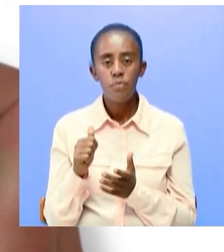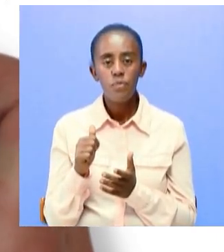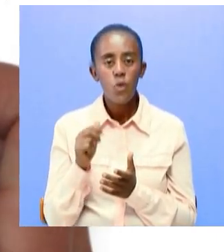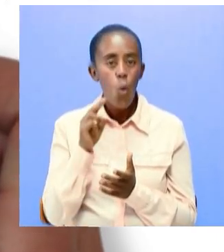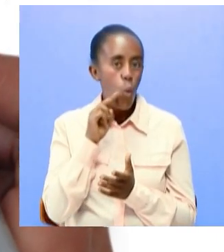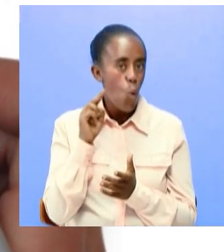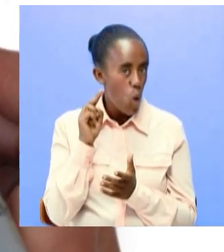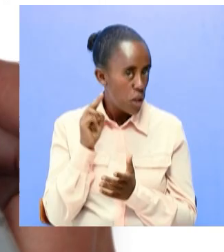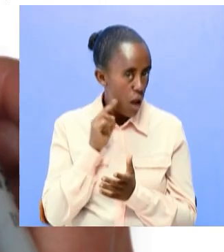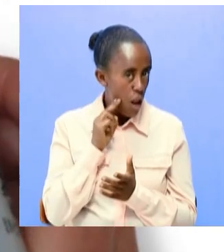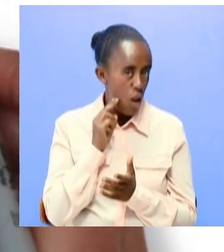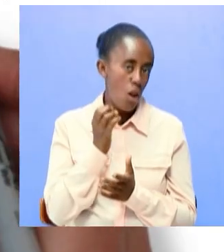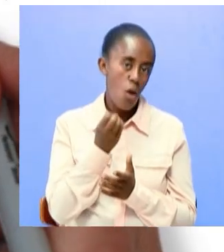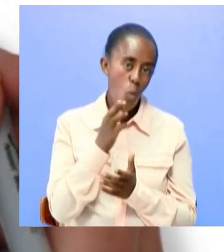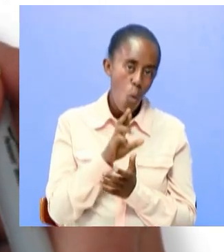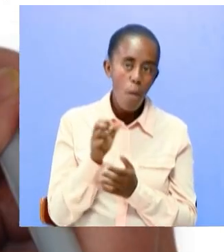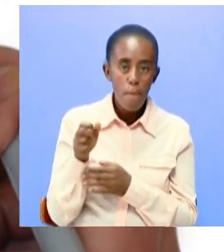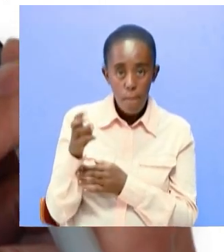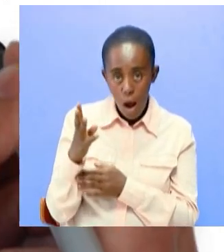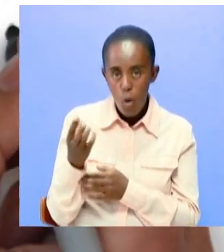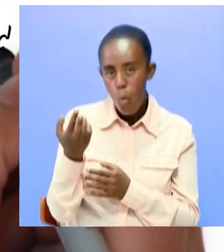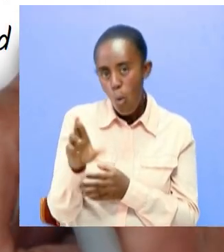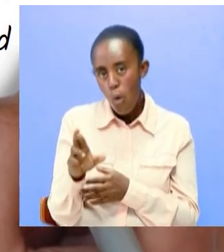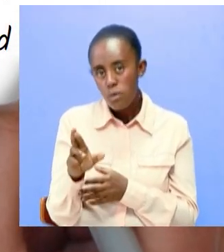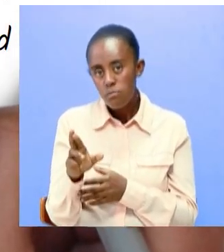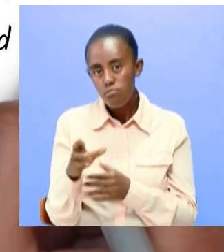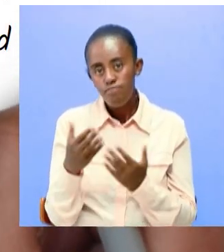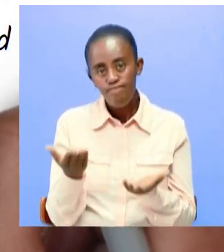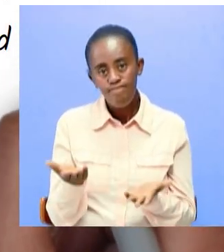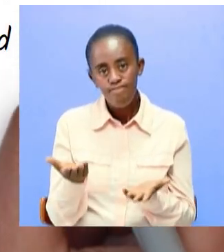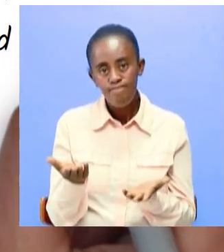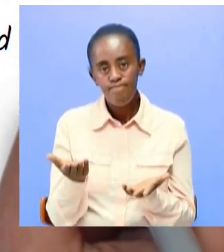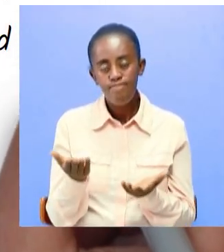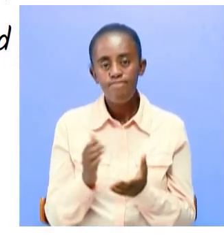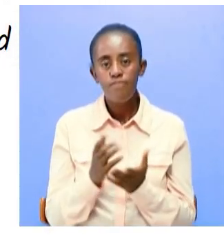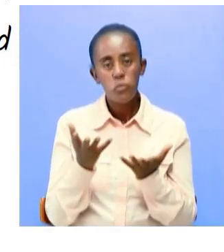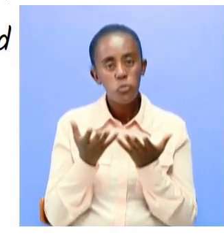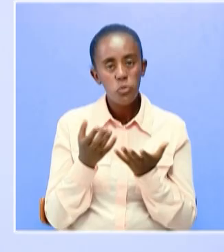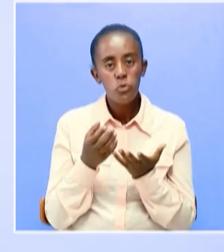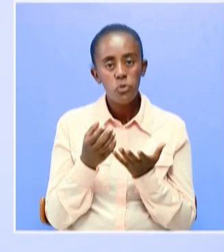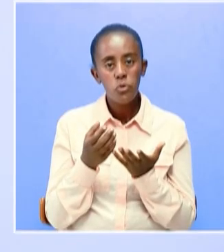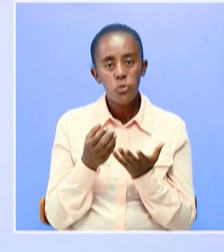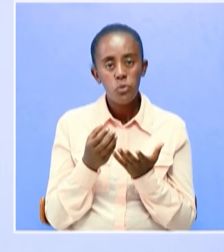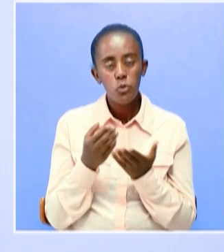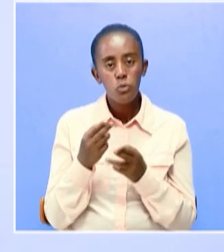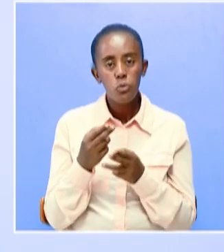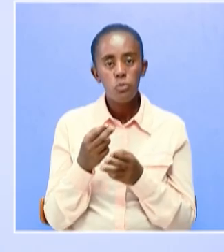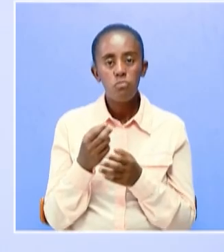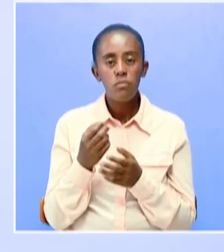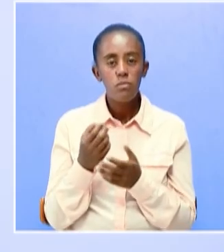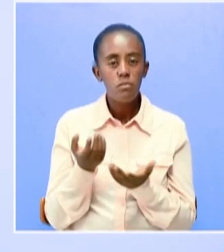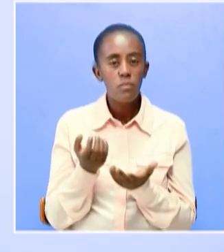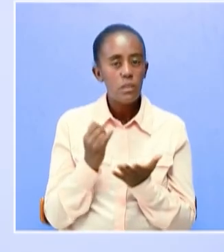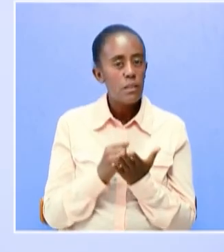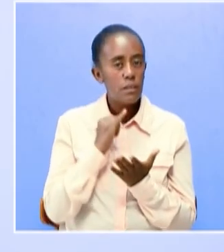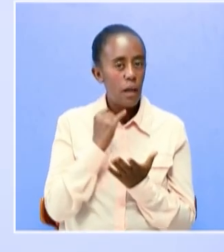hotel or bank or that thing should be noun. Is there